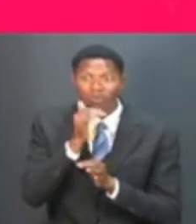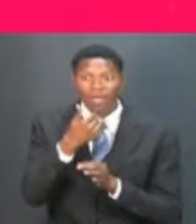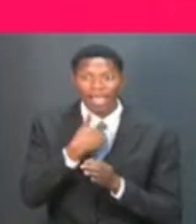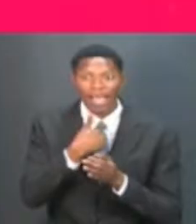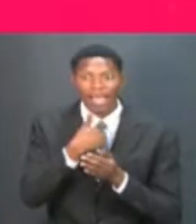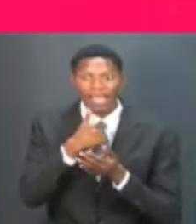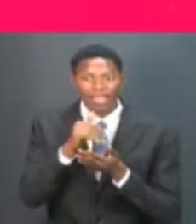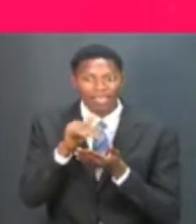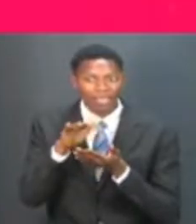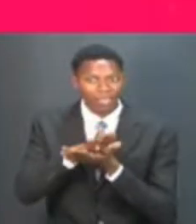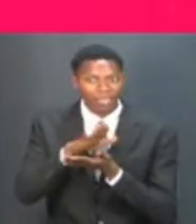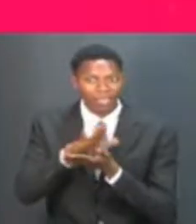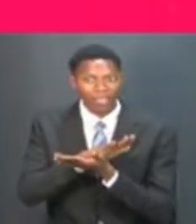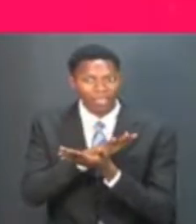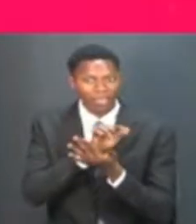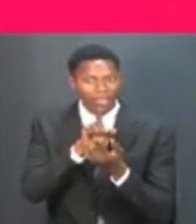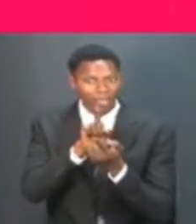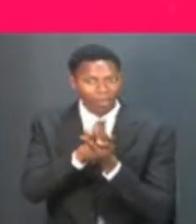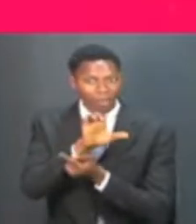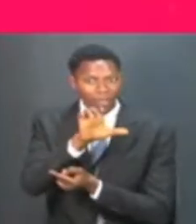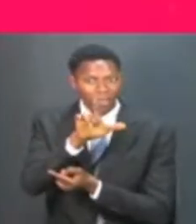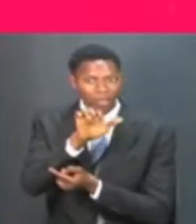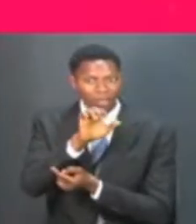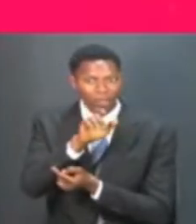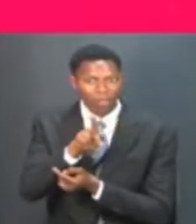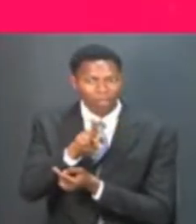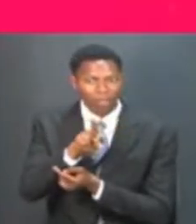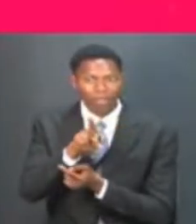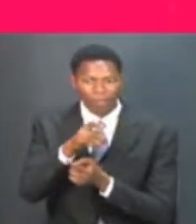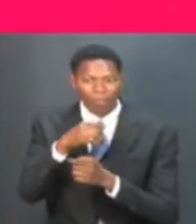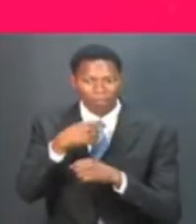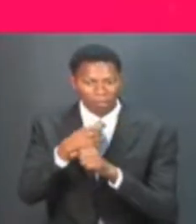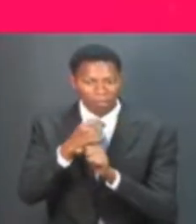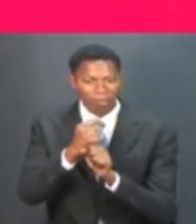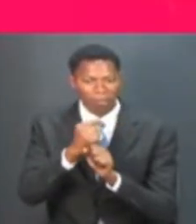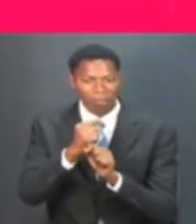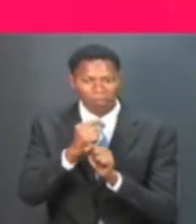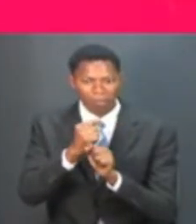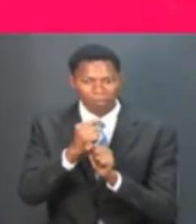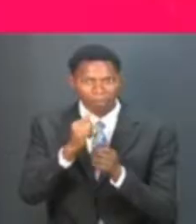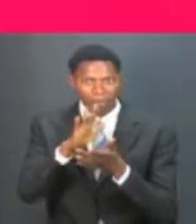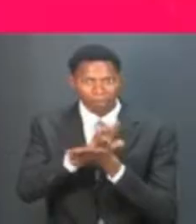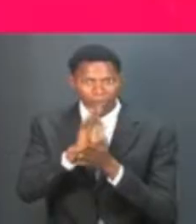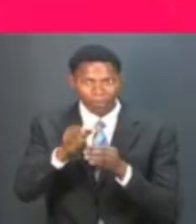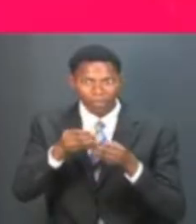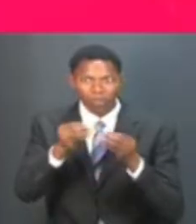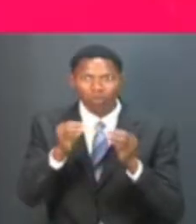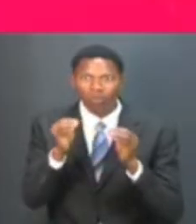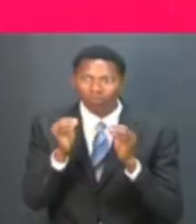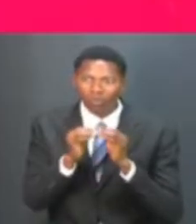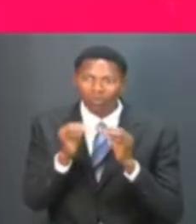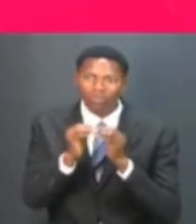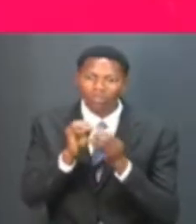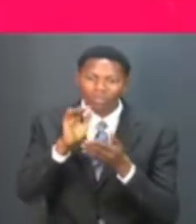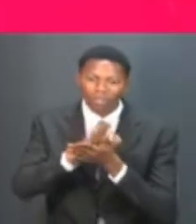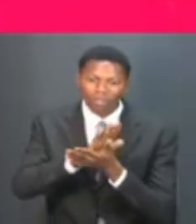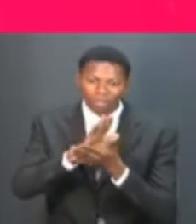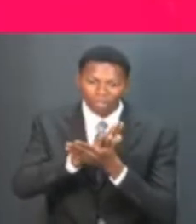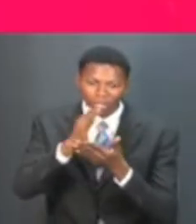The clerk at table will make copies available for you. More copies will be made available for